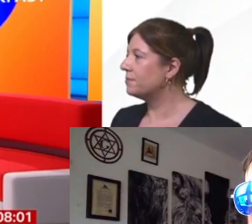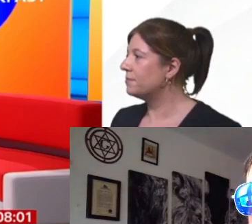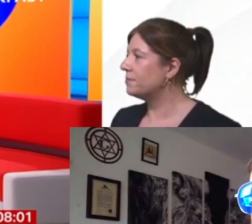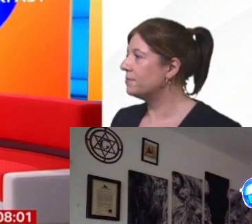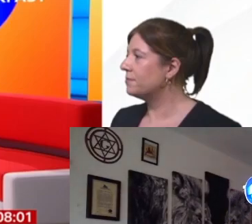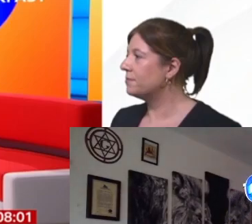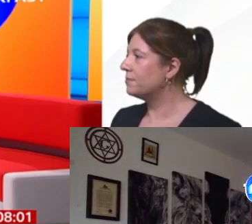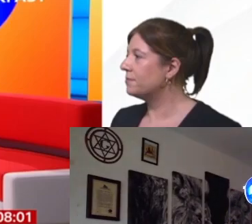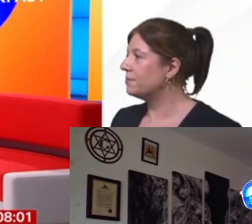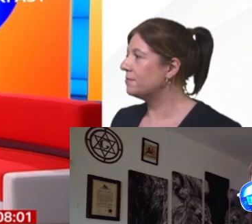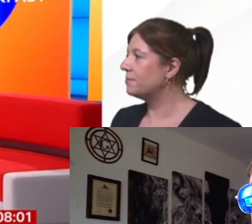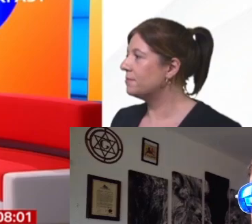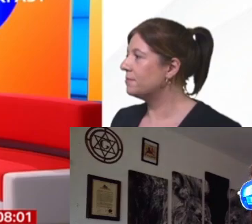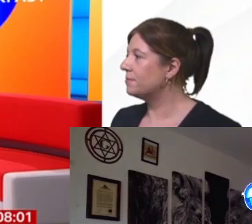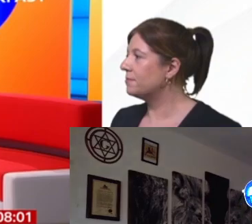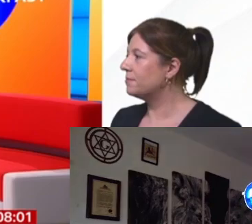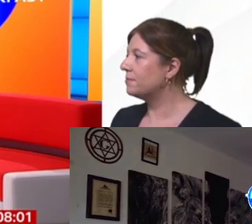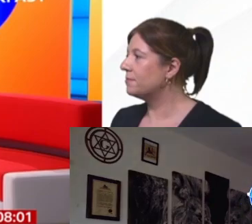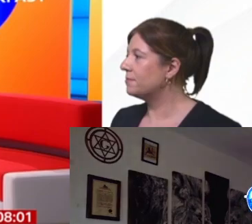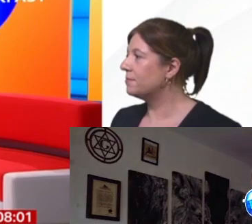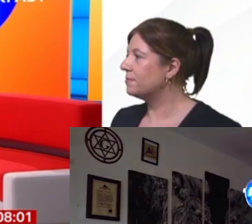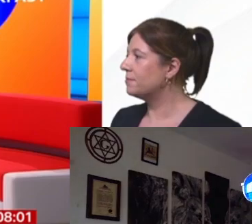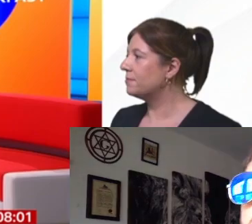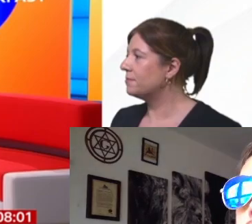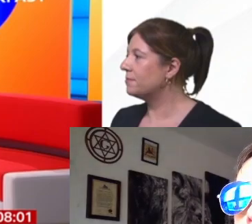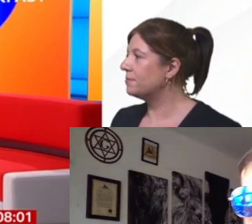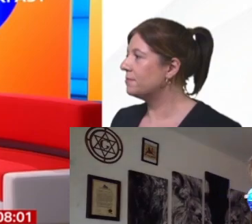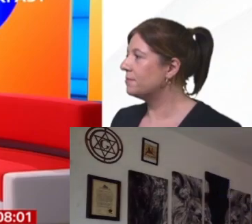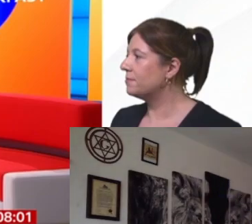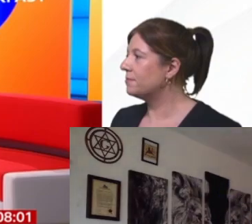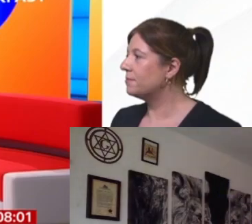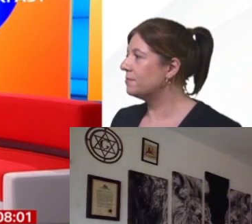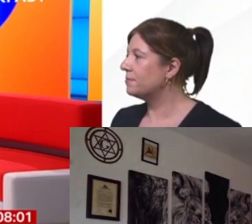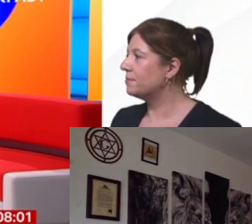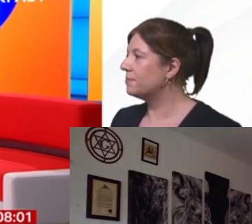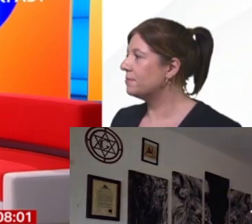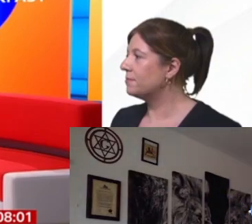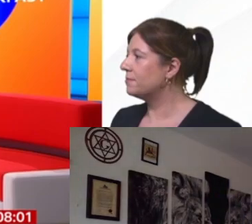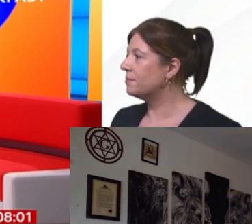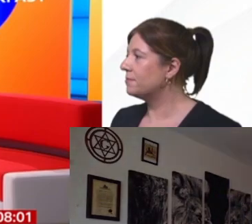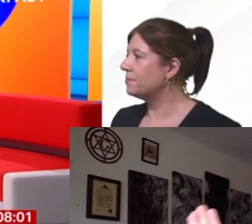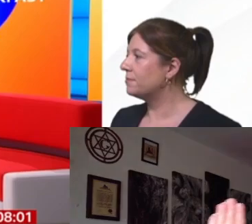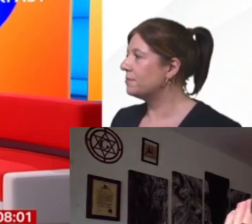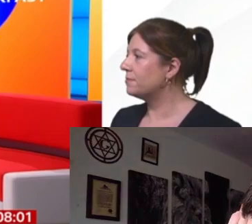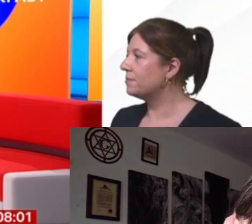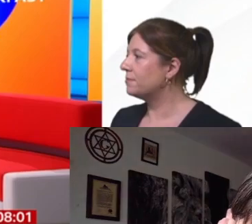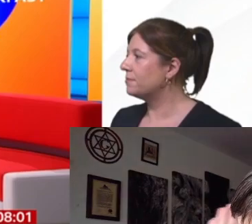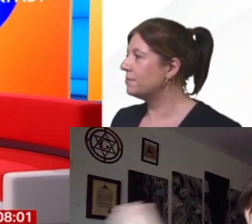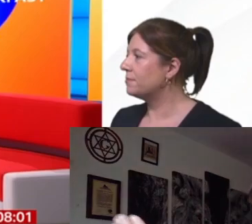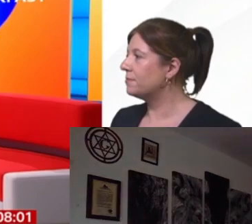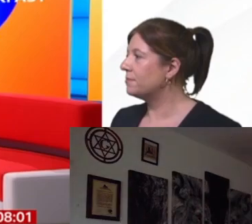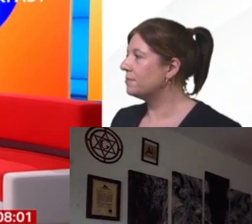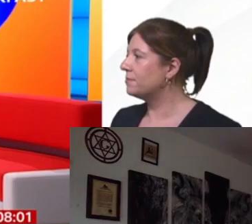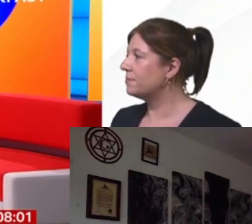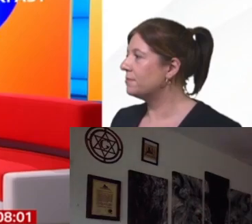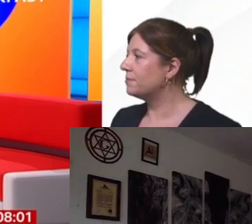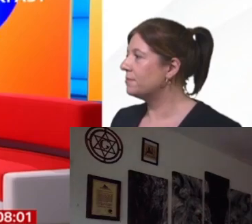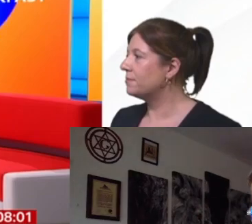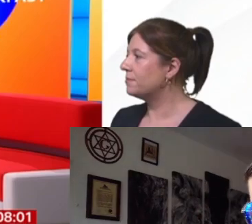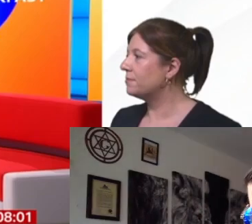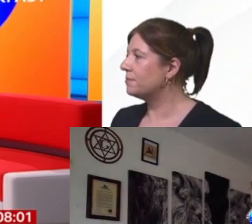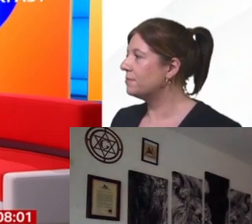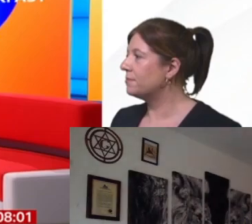manoeuvre room to make it up as they go fucking along, right? So, look at